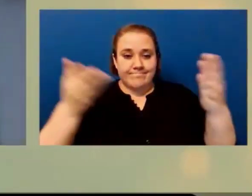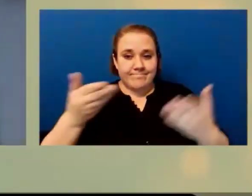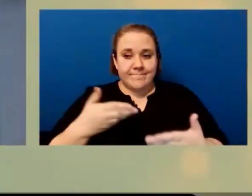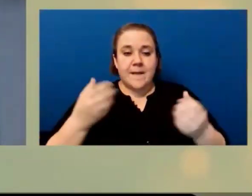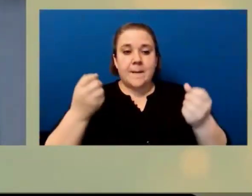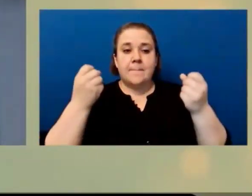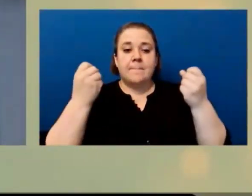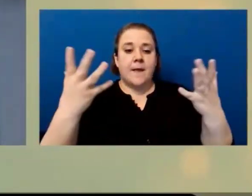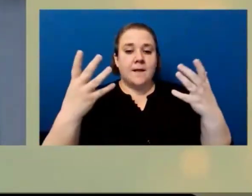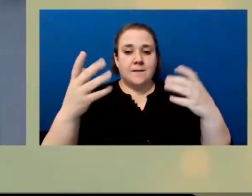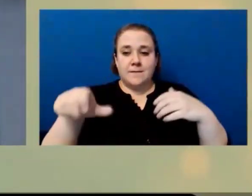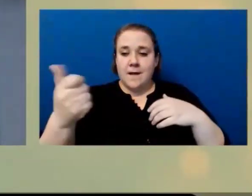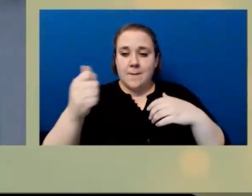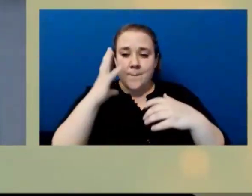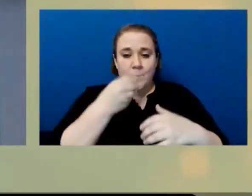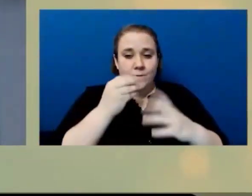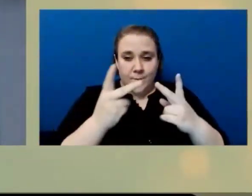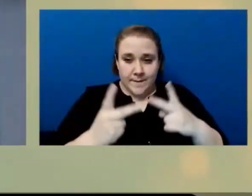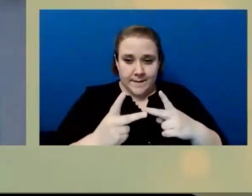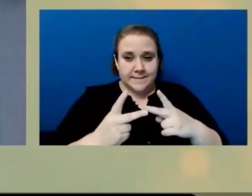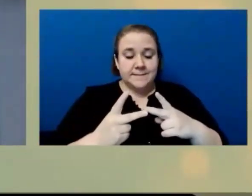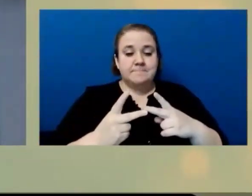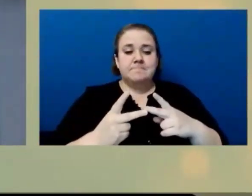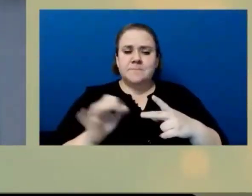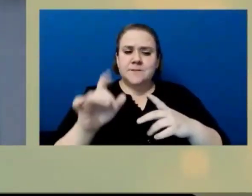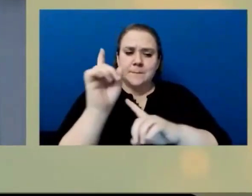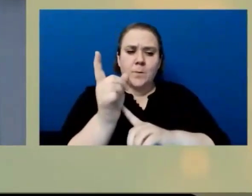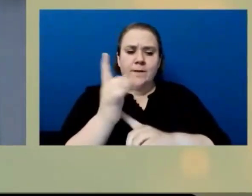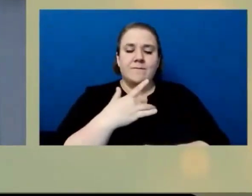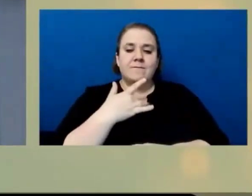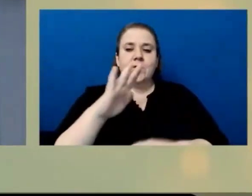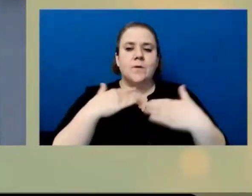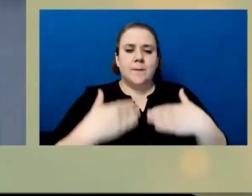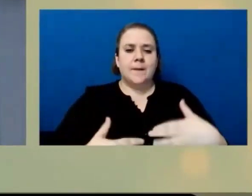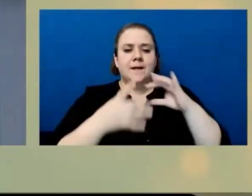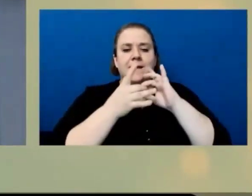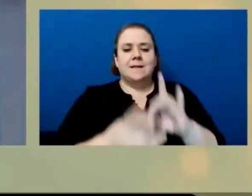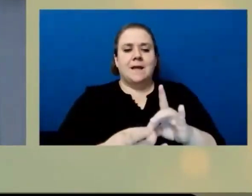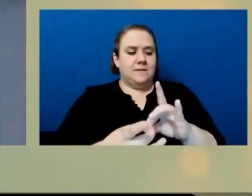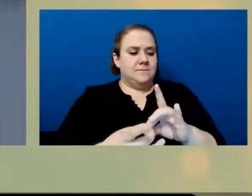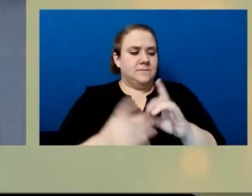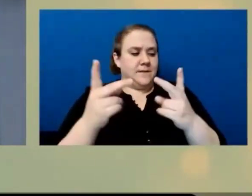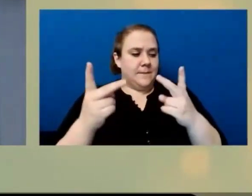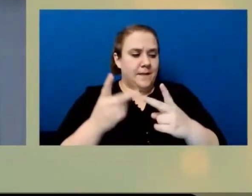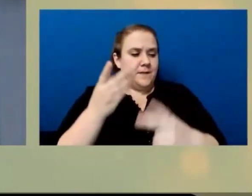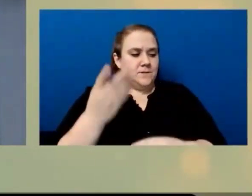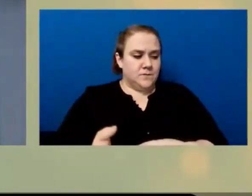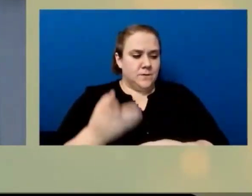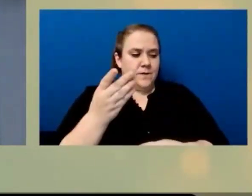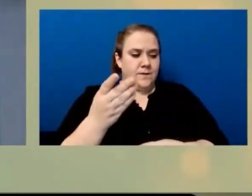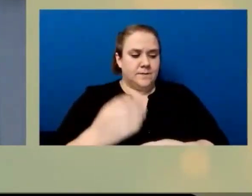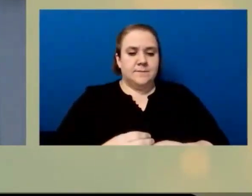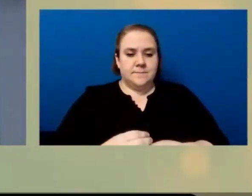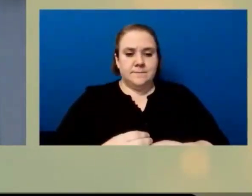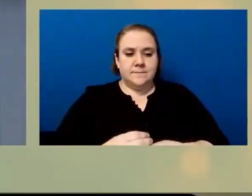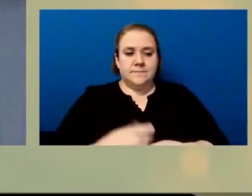Greetings to you gathered in so many additional beautiful spaces. Take a moment to feel your body connected to the place